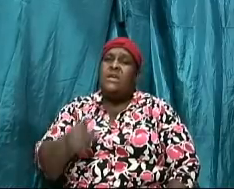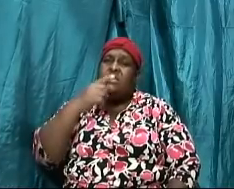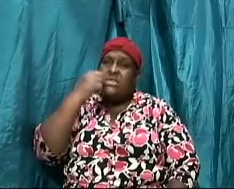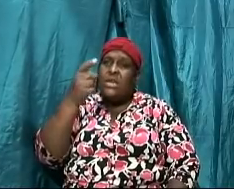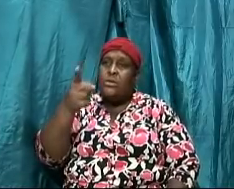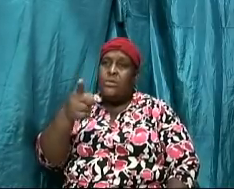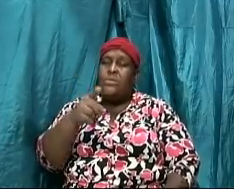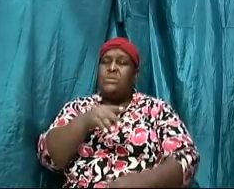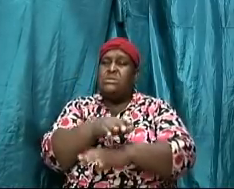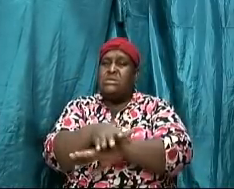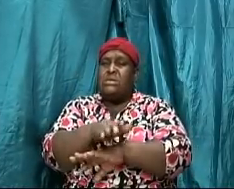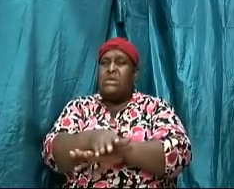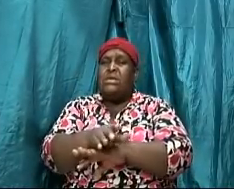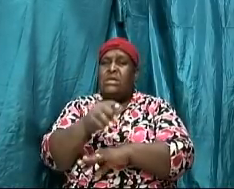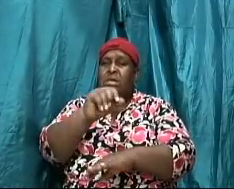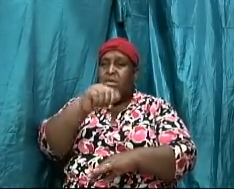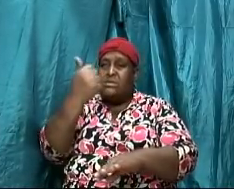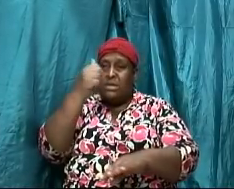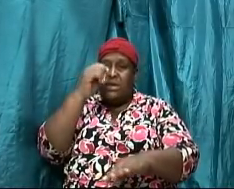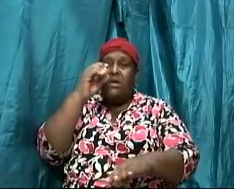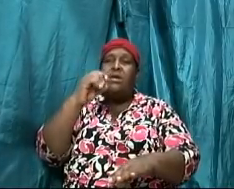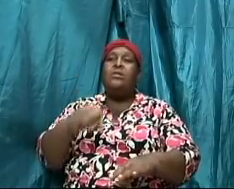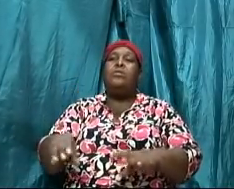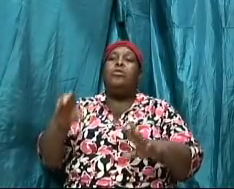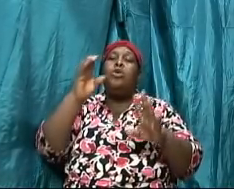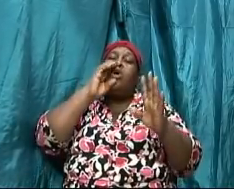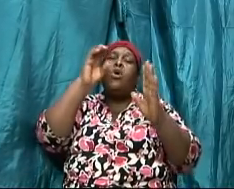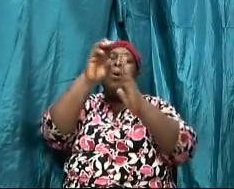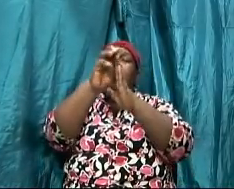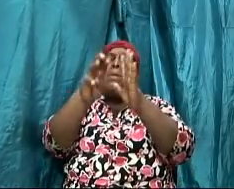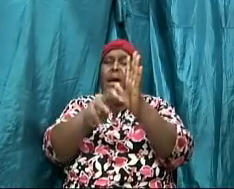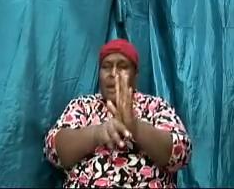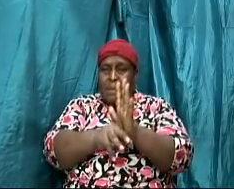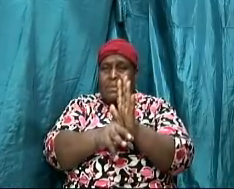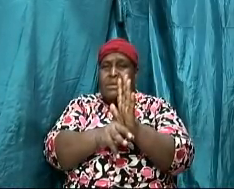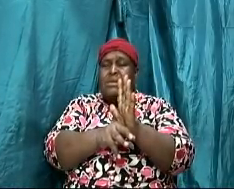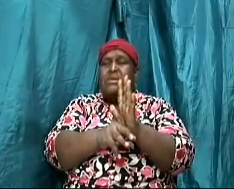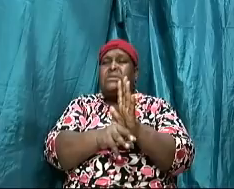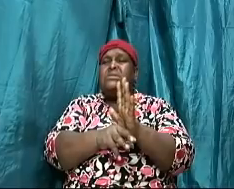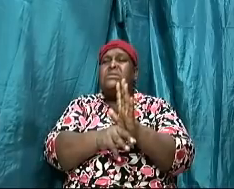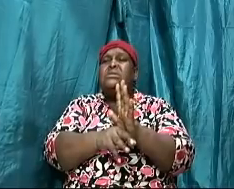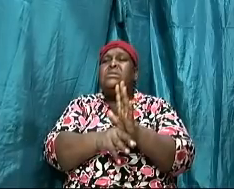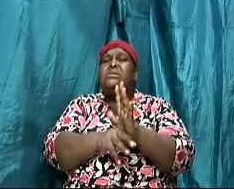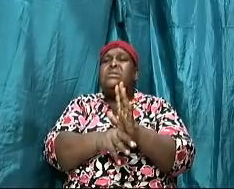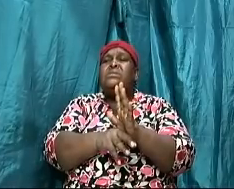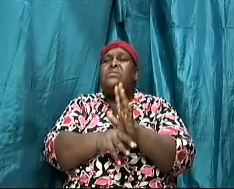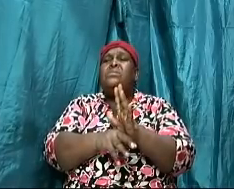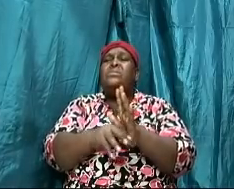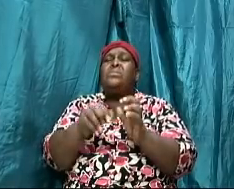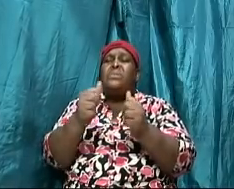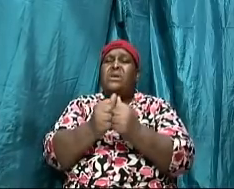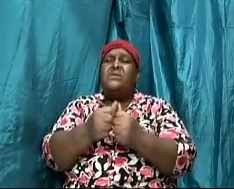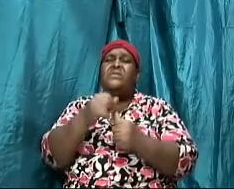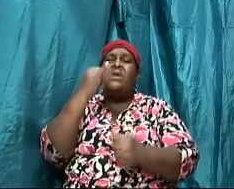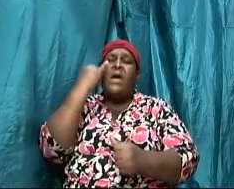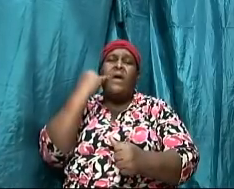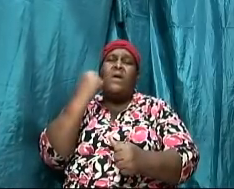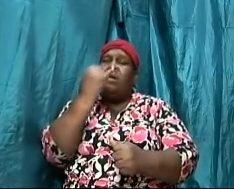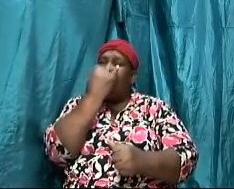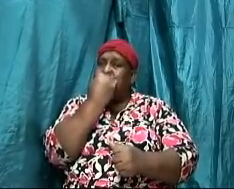I put it to you tonight, that the Ten Commandments is a special covenant relationship with Israel